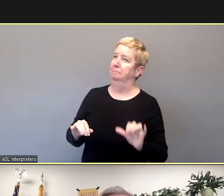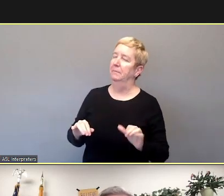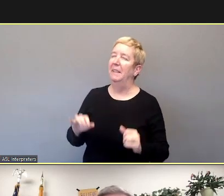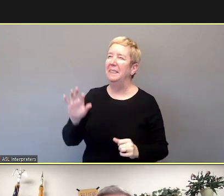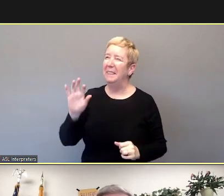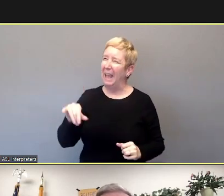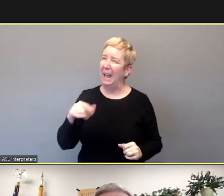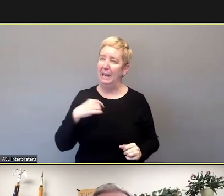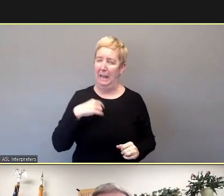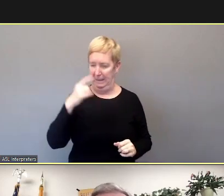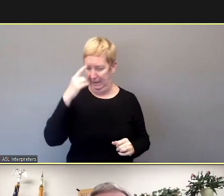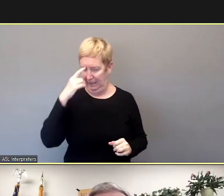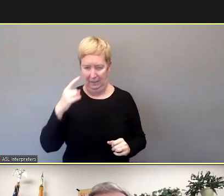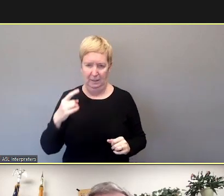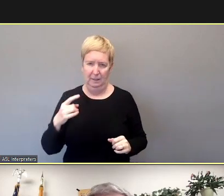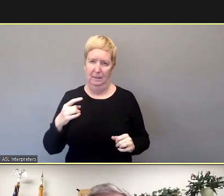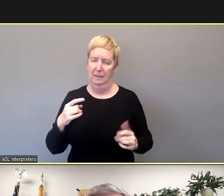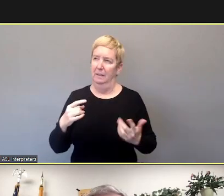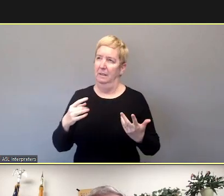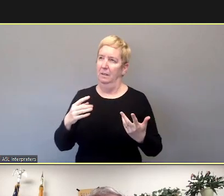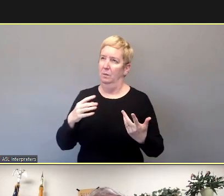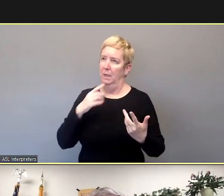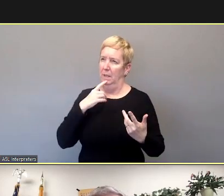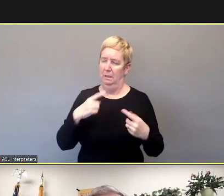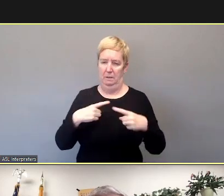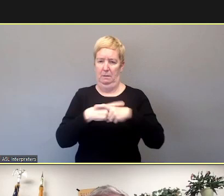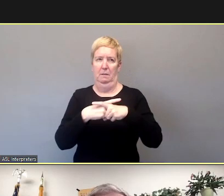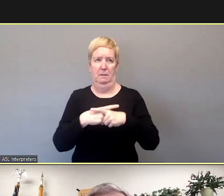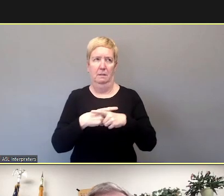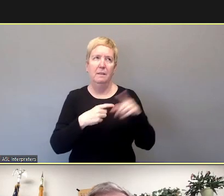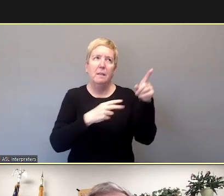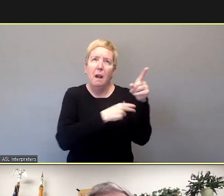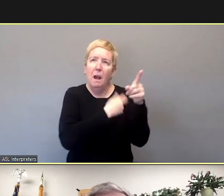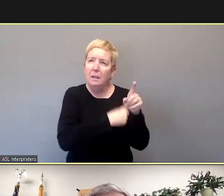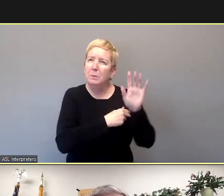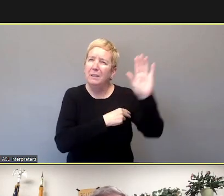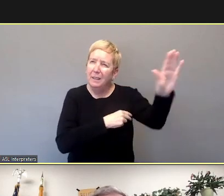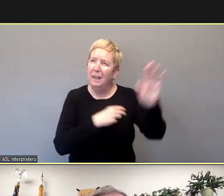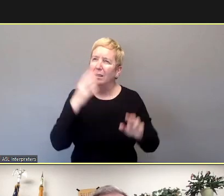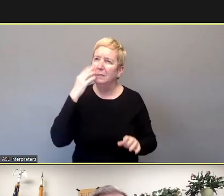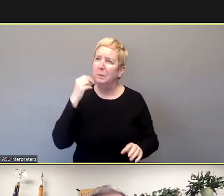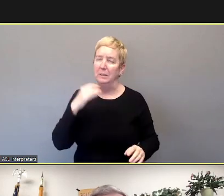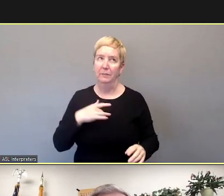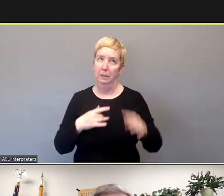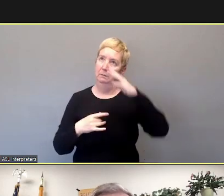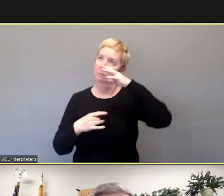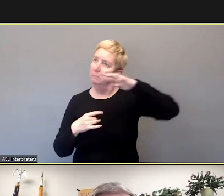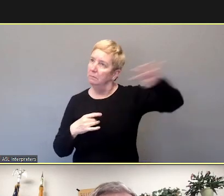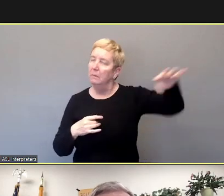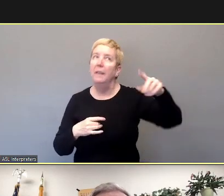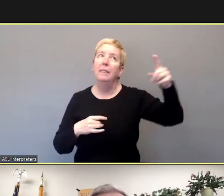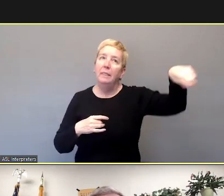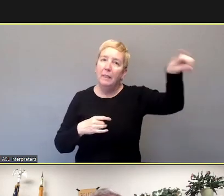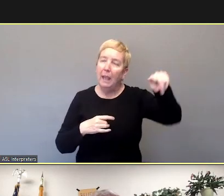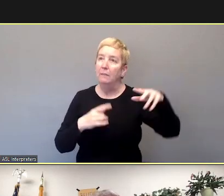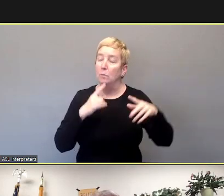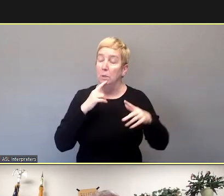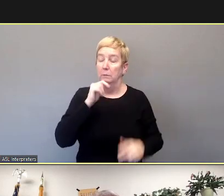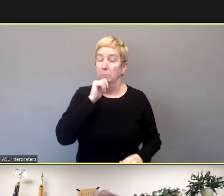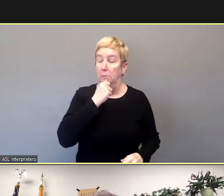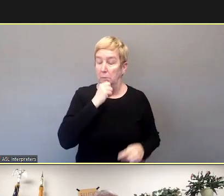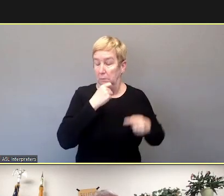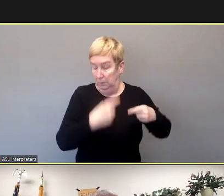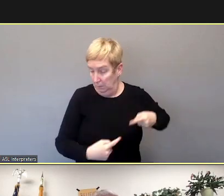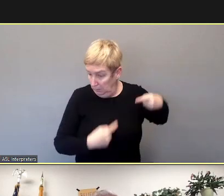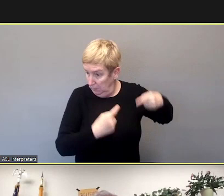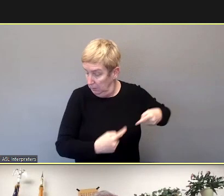thinking completely excludes the experience of our hospitals in the state who've been in crisis basically for 6